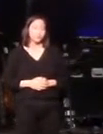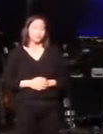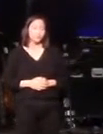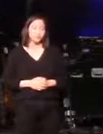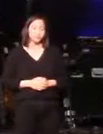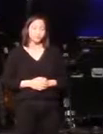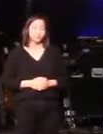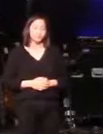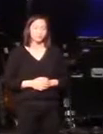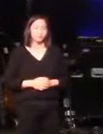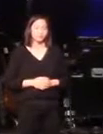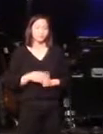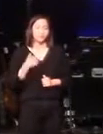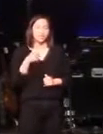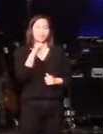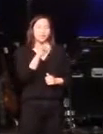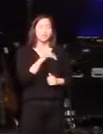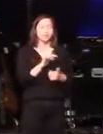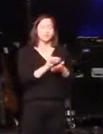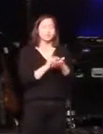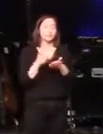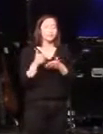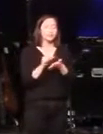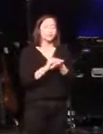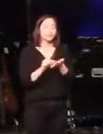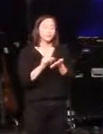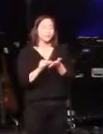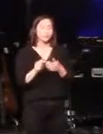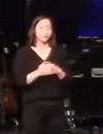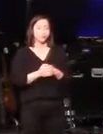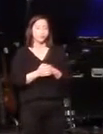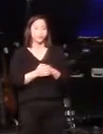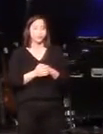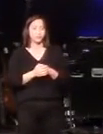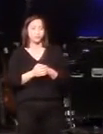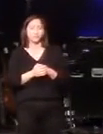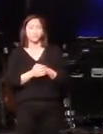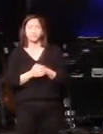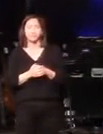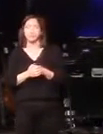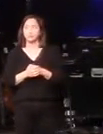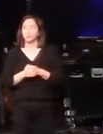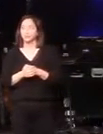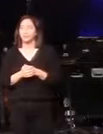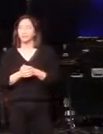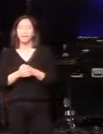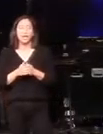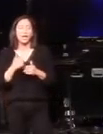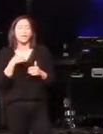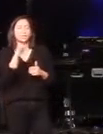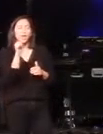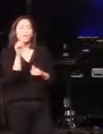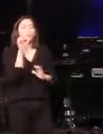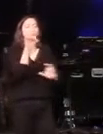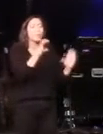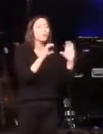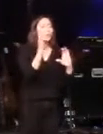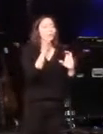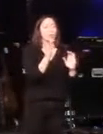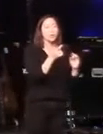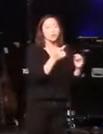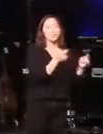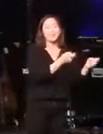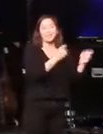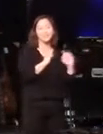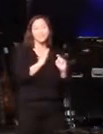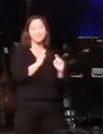I love this verse with all my heart. Not that I seek the gift. He goes, hey, thank you for giving. Not that